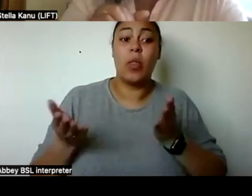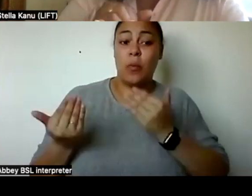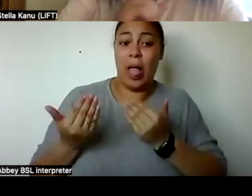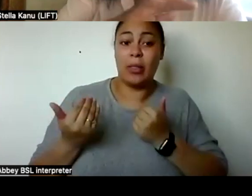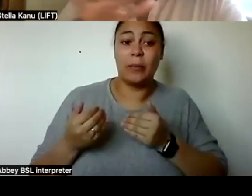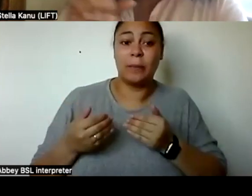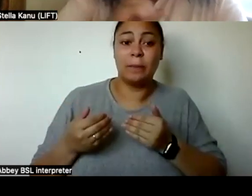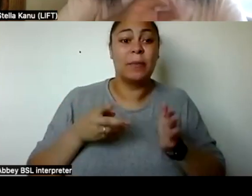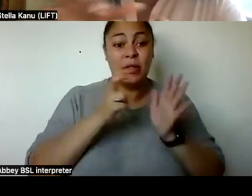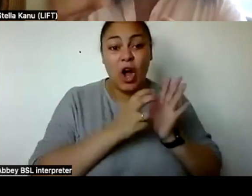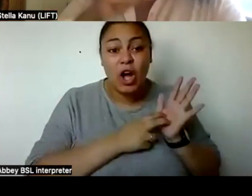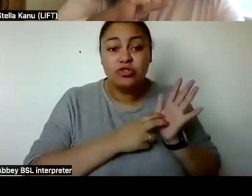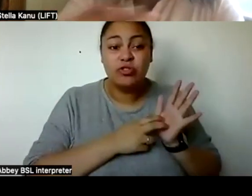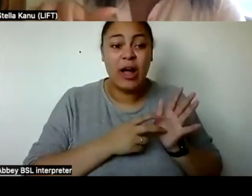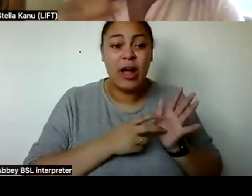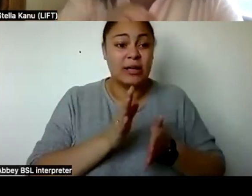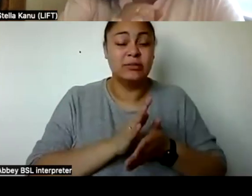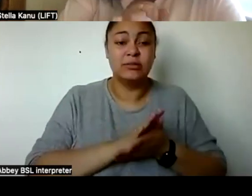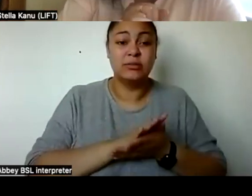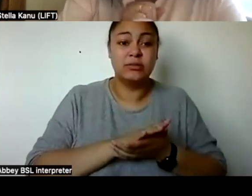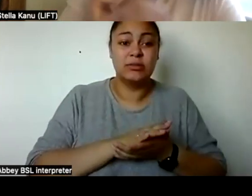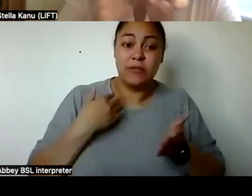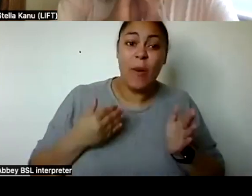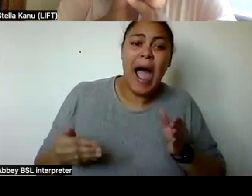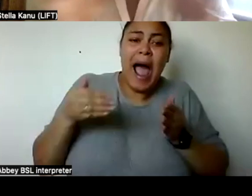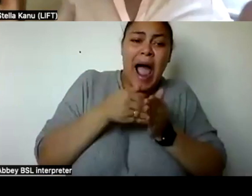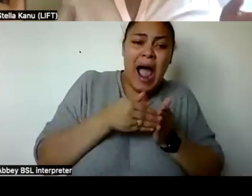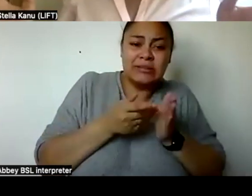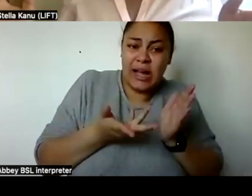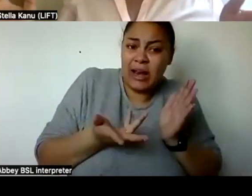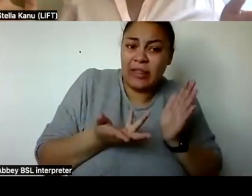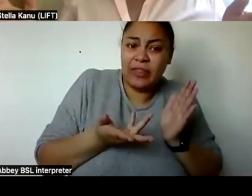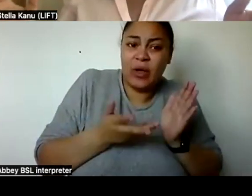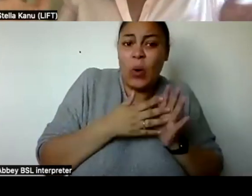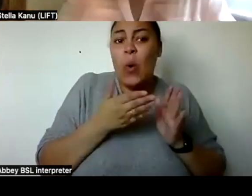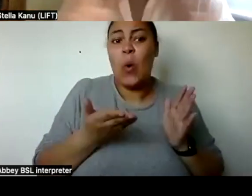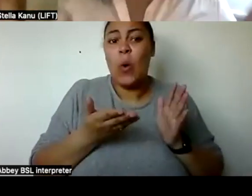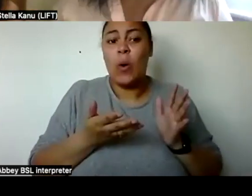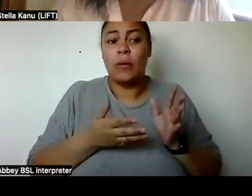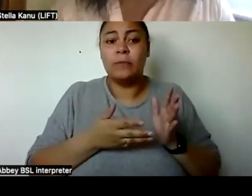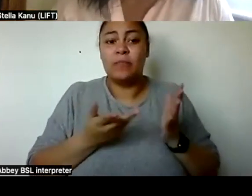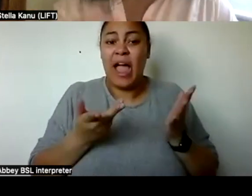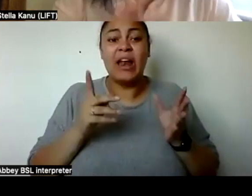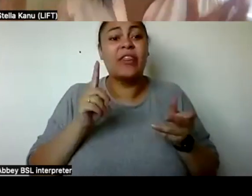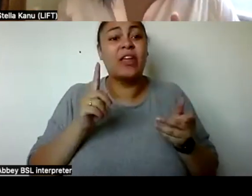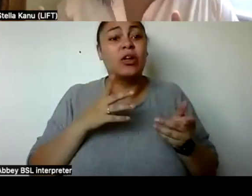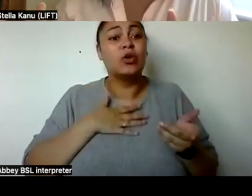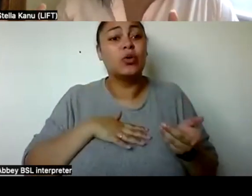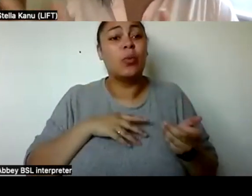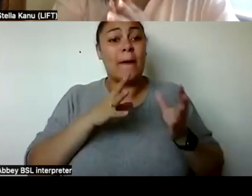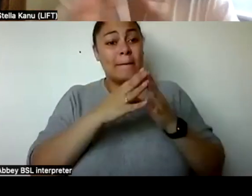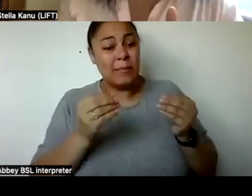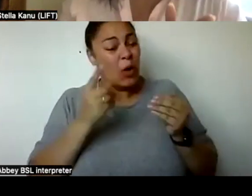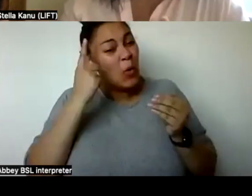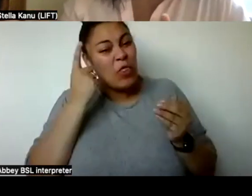to, you know, if you've got any things that you want to add to it, you know, even just that opener of saying, are there things that you feel that might be missing